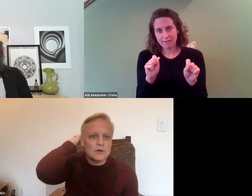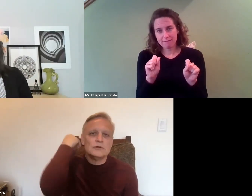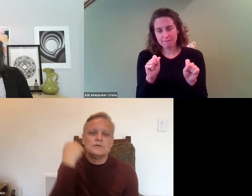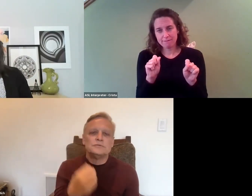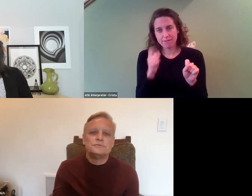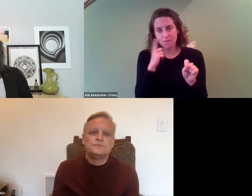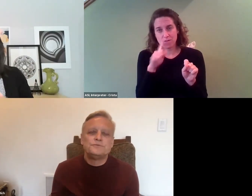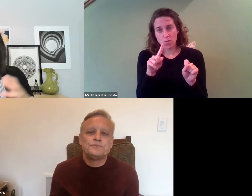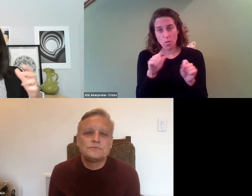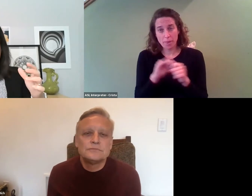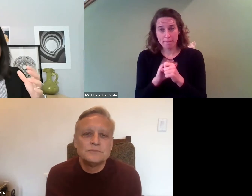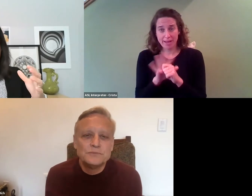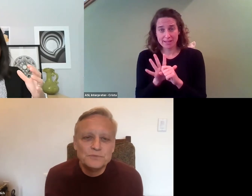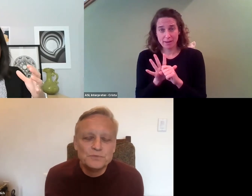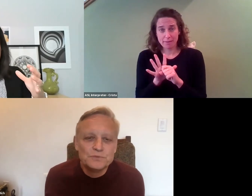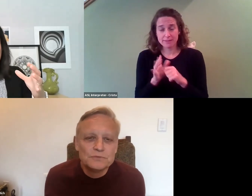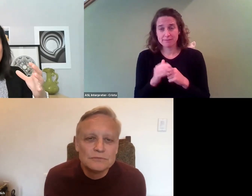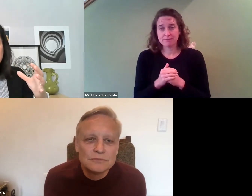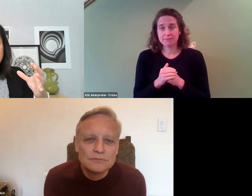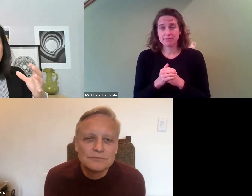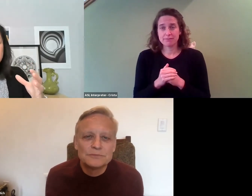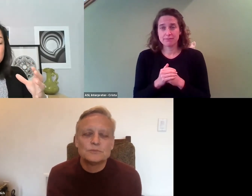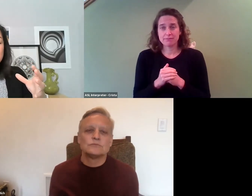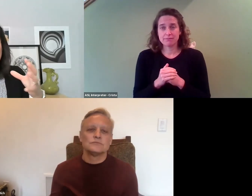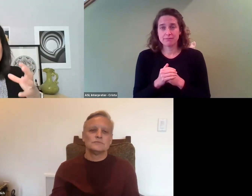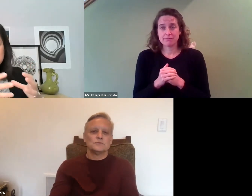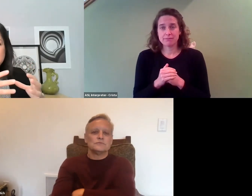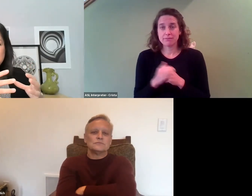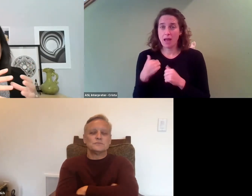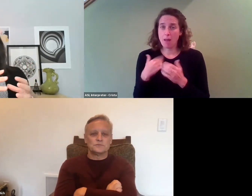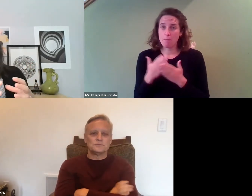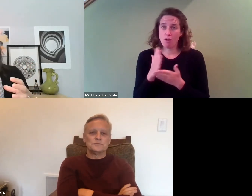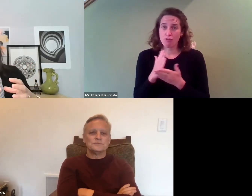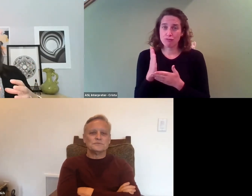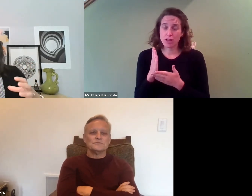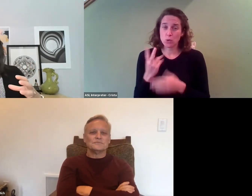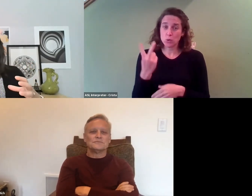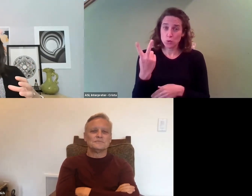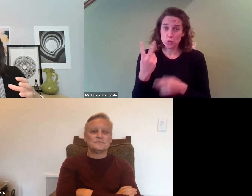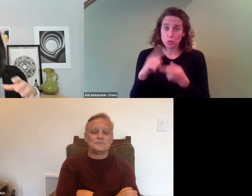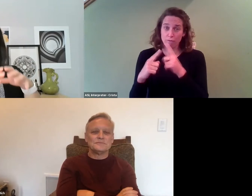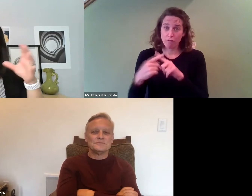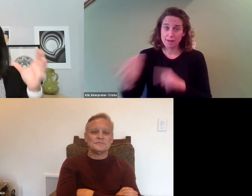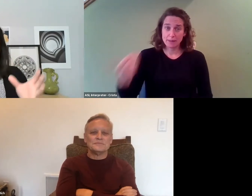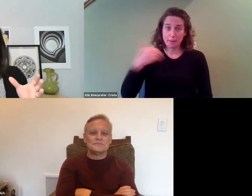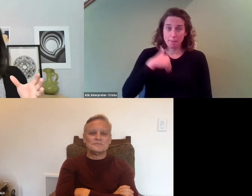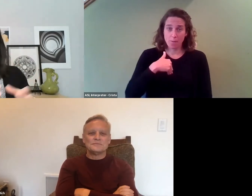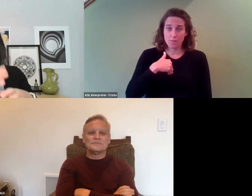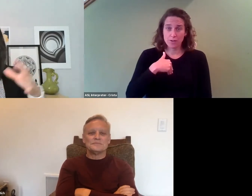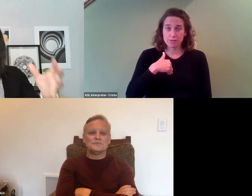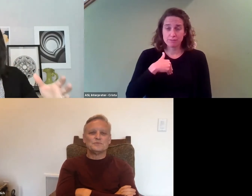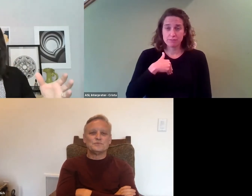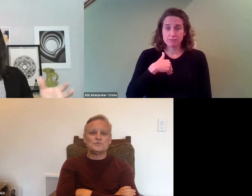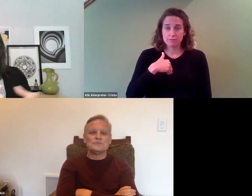So I'm okay with you having two friends into the house because